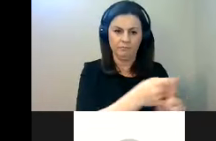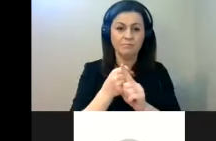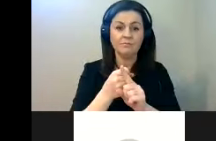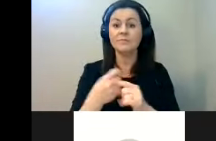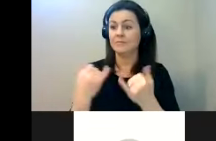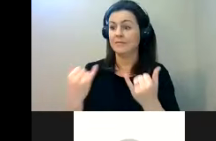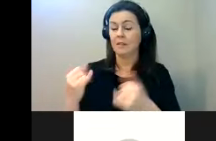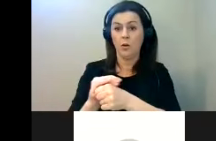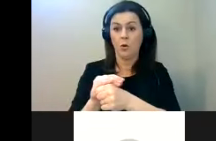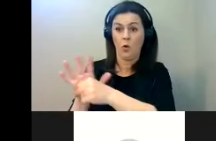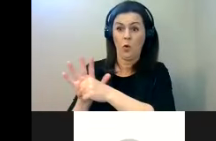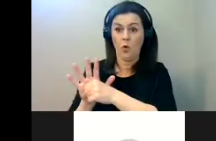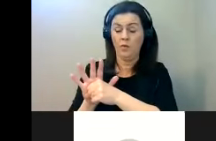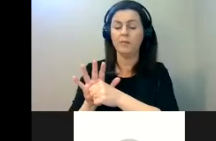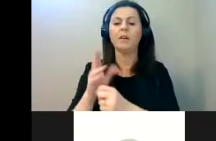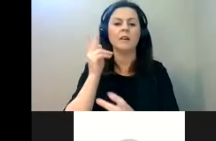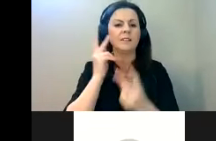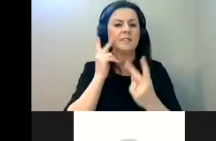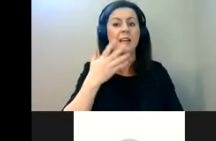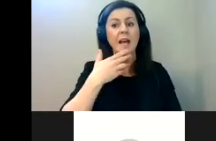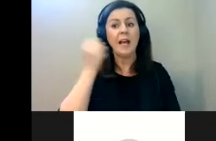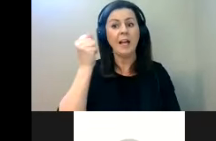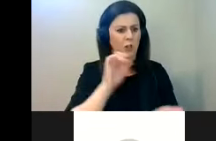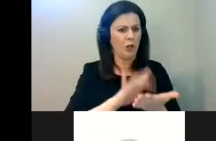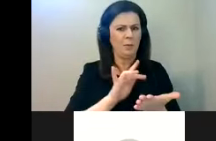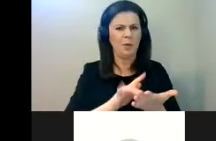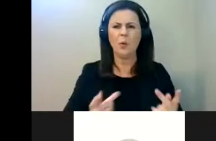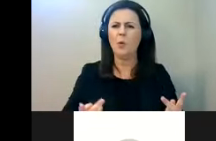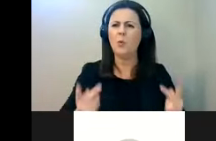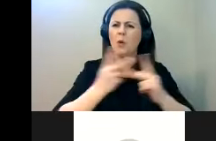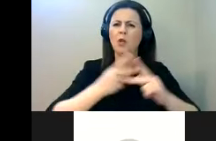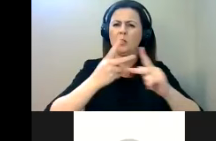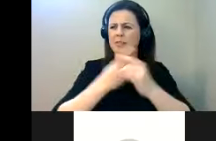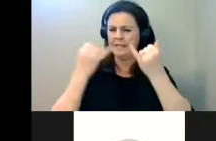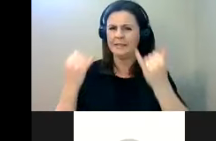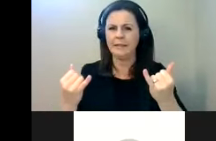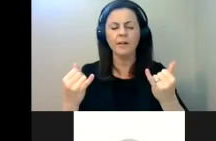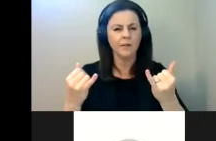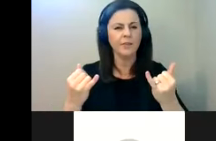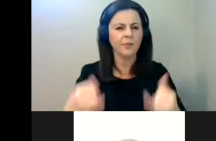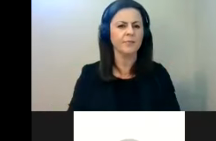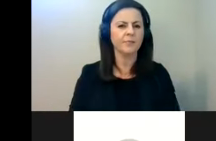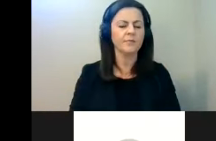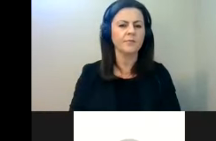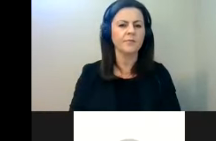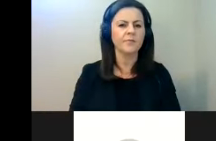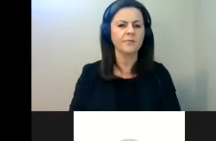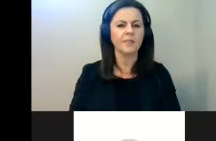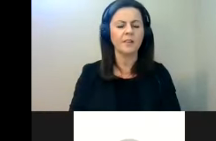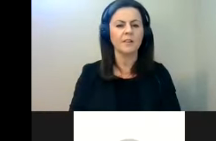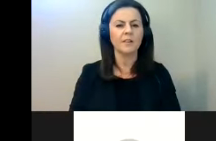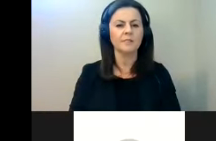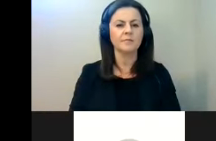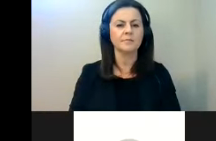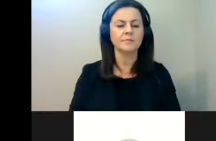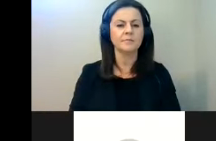there has been an increase in elder abuse across the communities, with an increased pressure